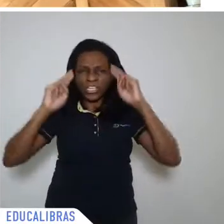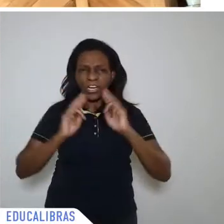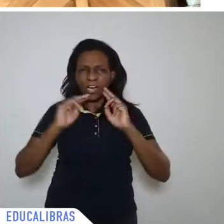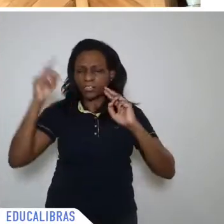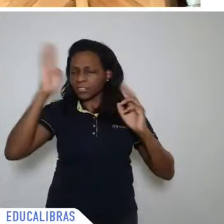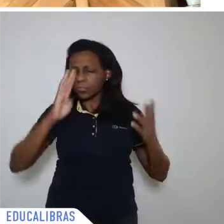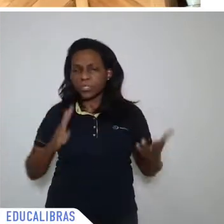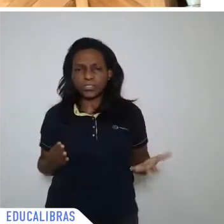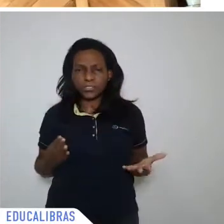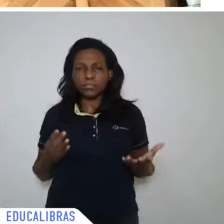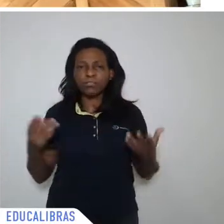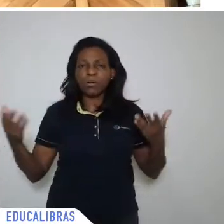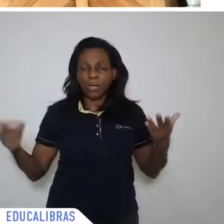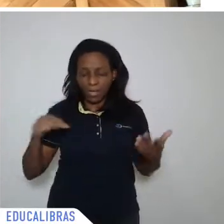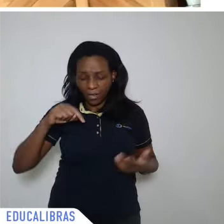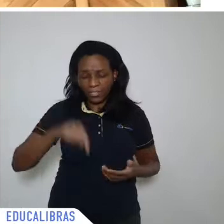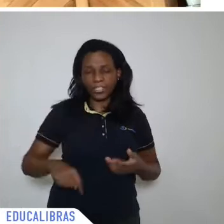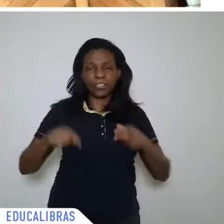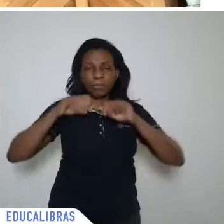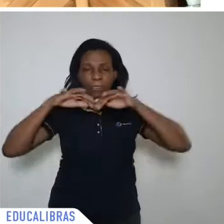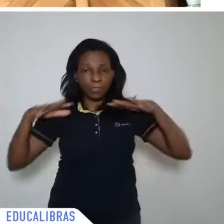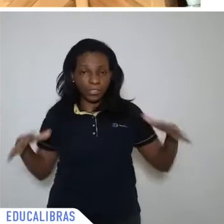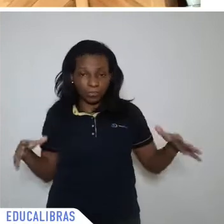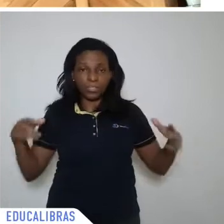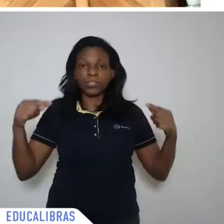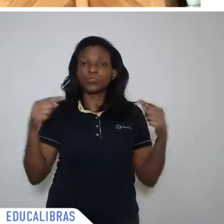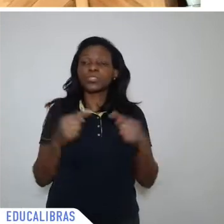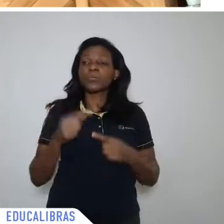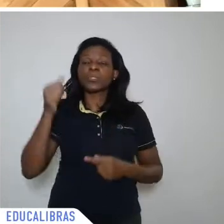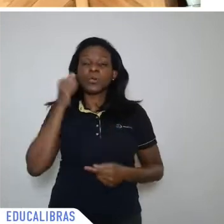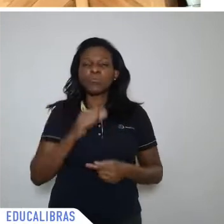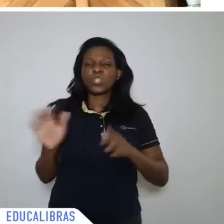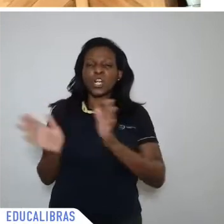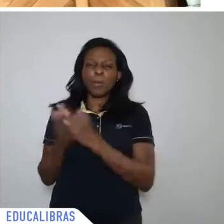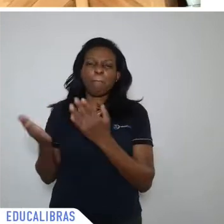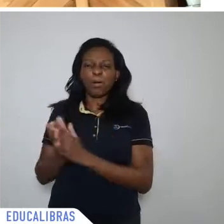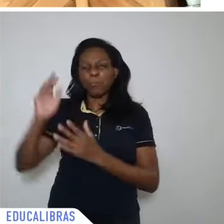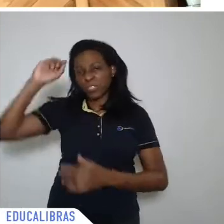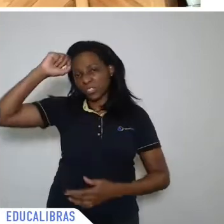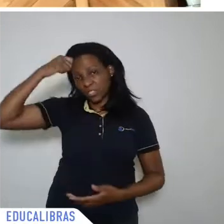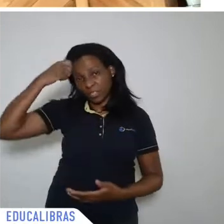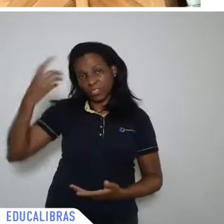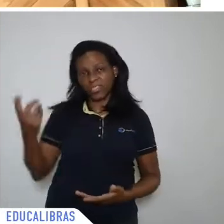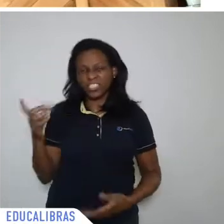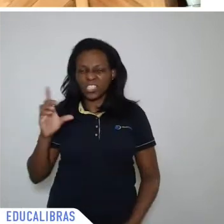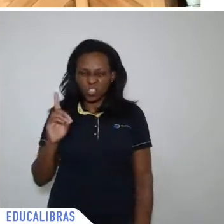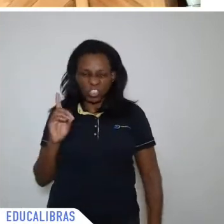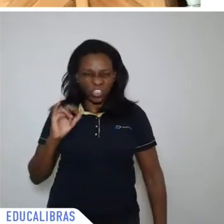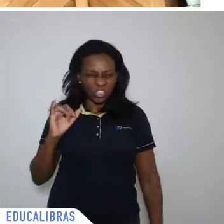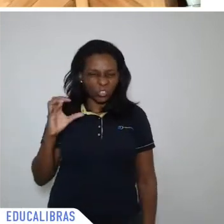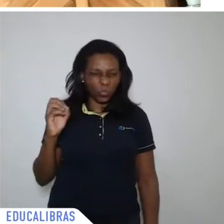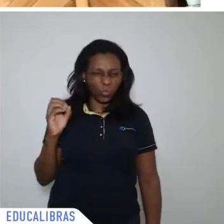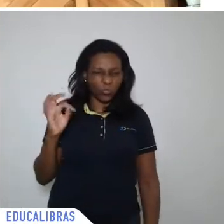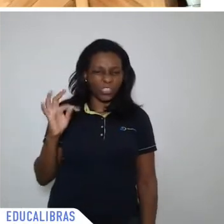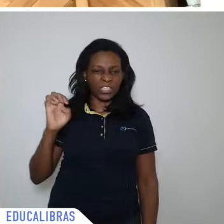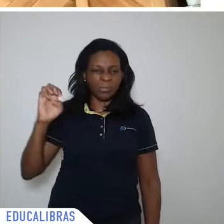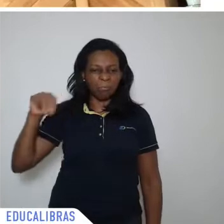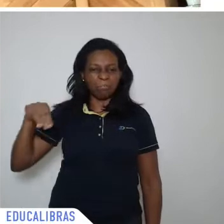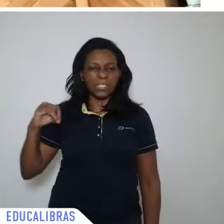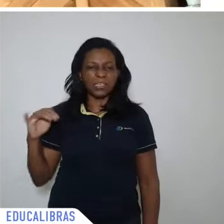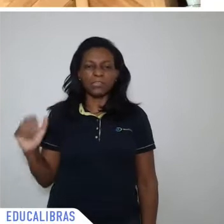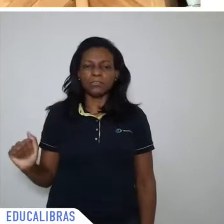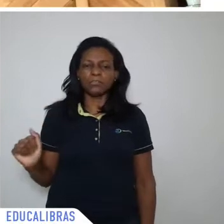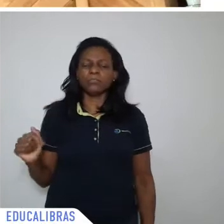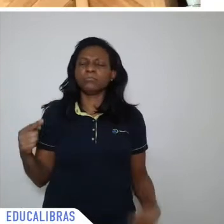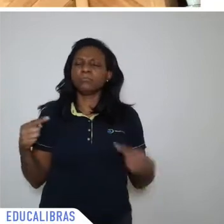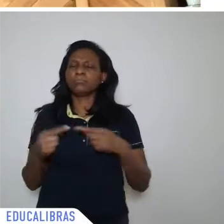is the impact of this economy to the pandemics? It impacts then Black women. So the dichotomy